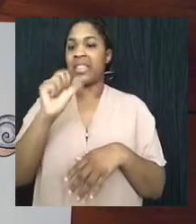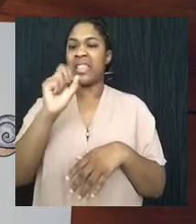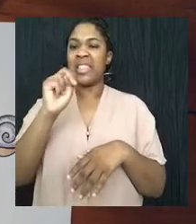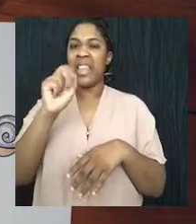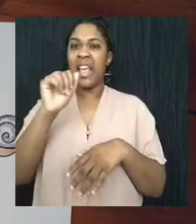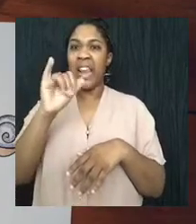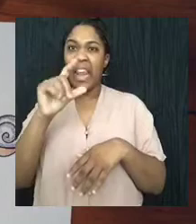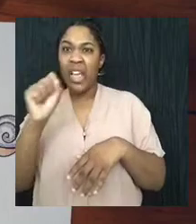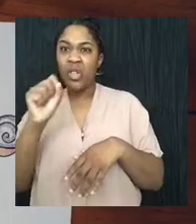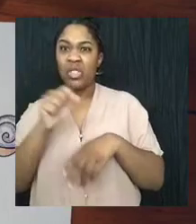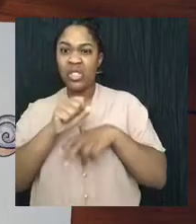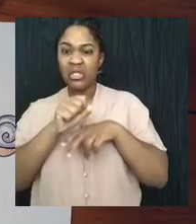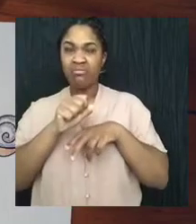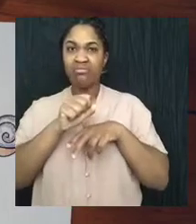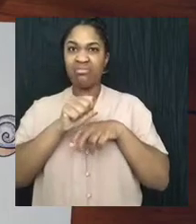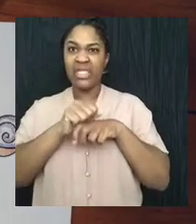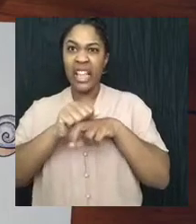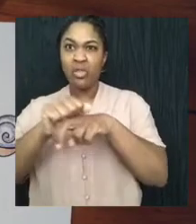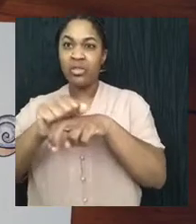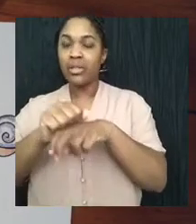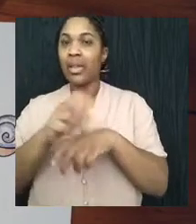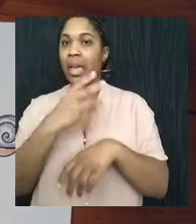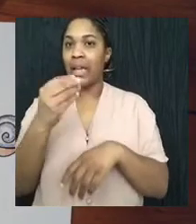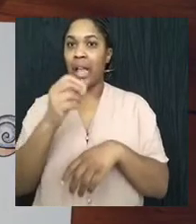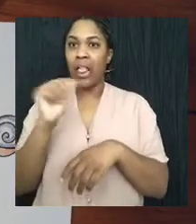small animals.